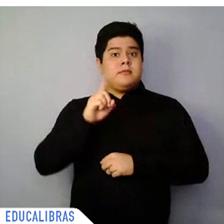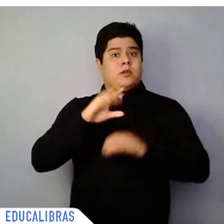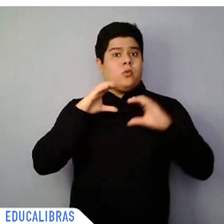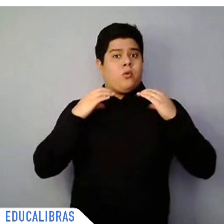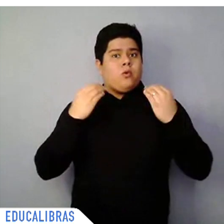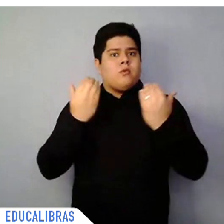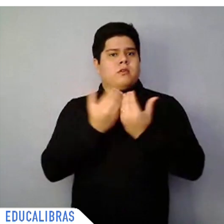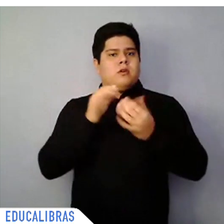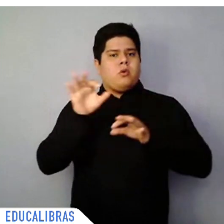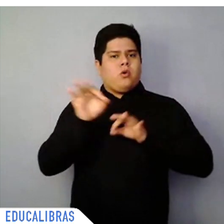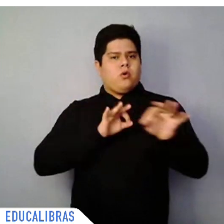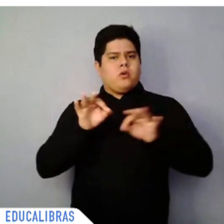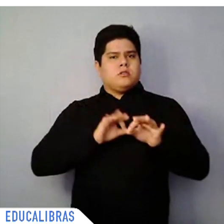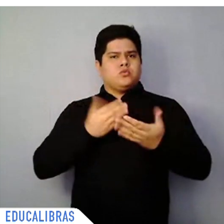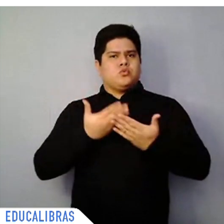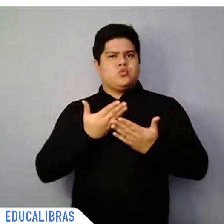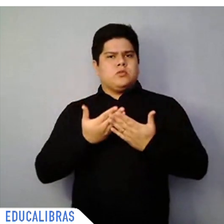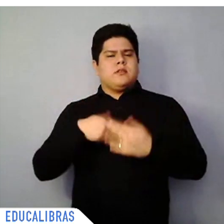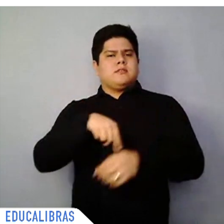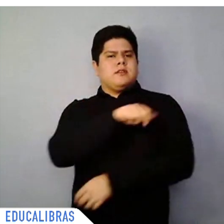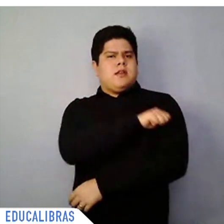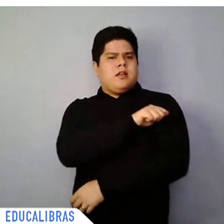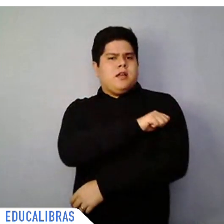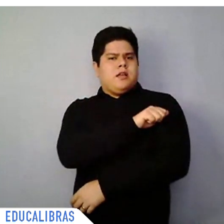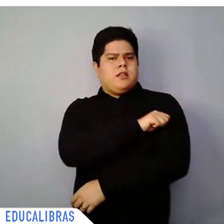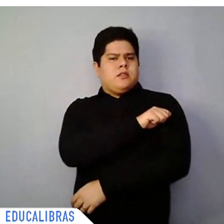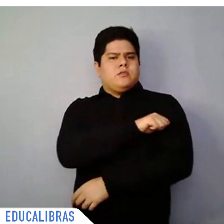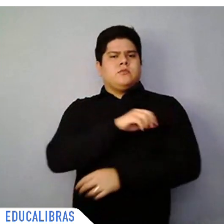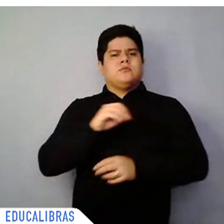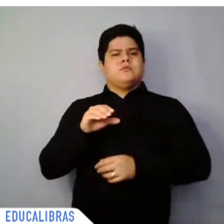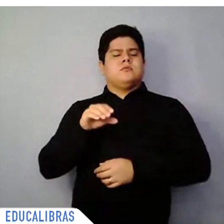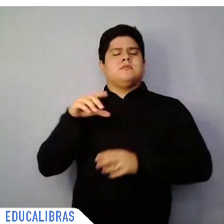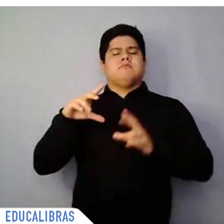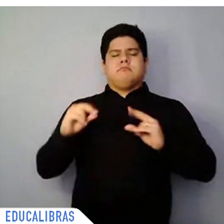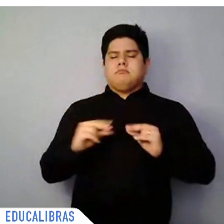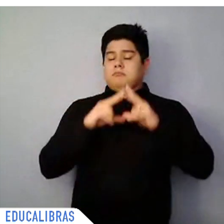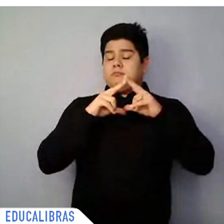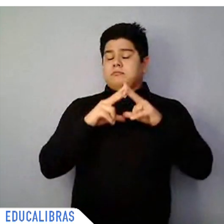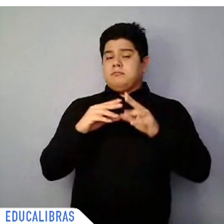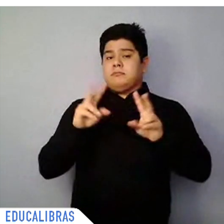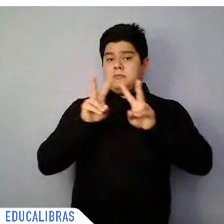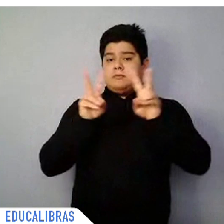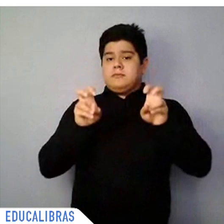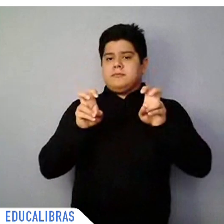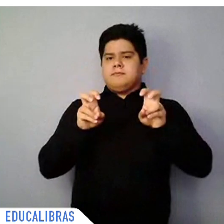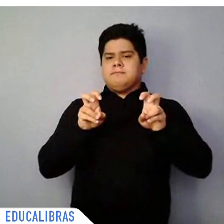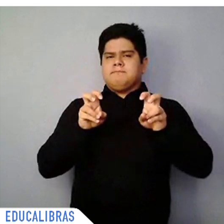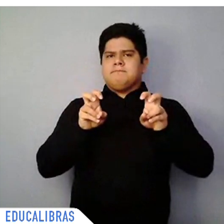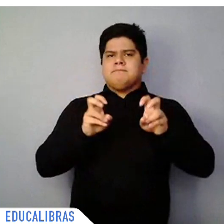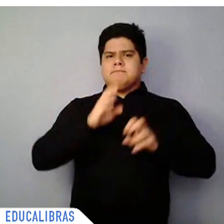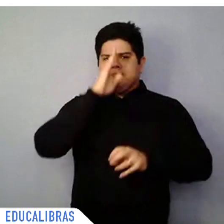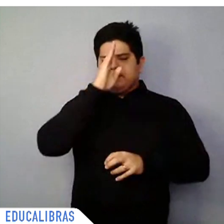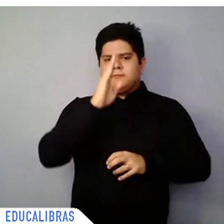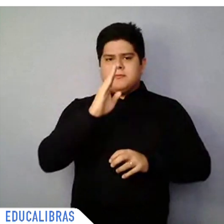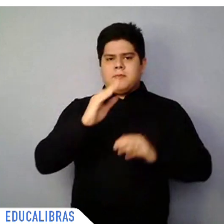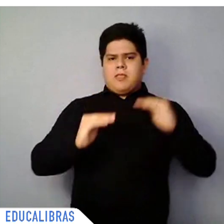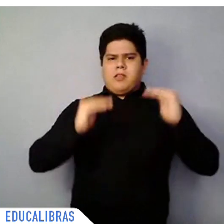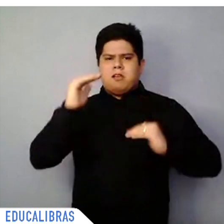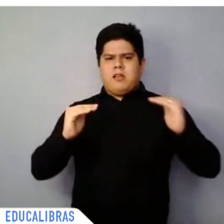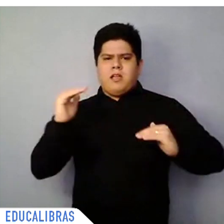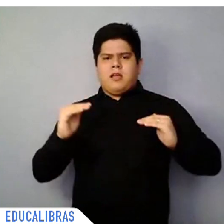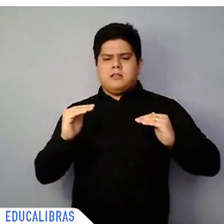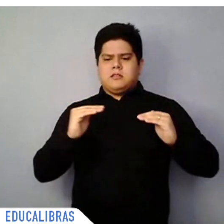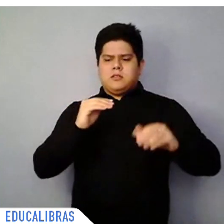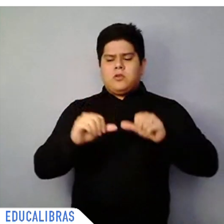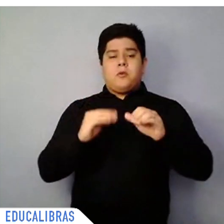can I learn from COVID-19 in Brazil? This conference is organized by students and alumni of Sciences Po